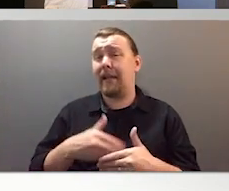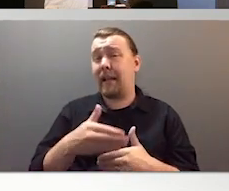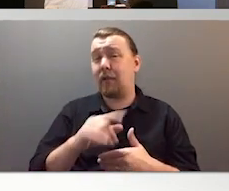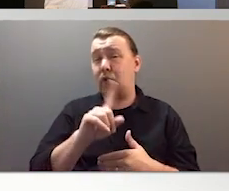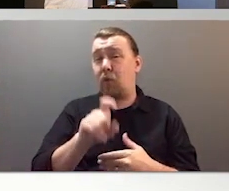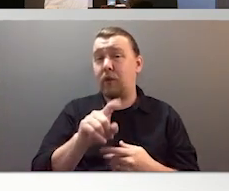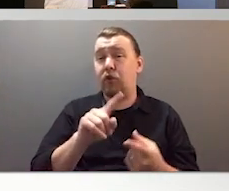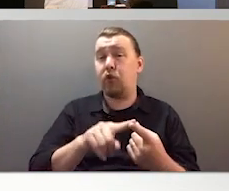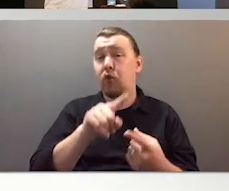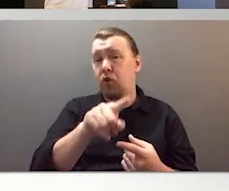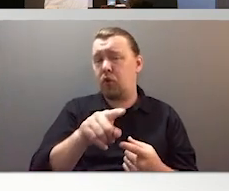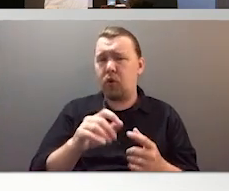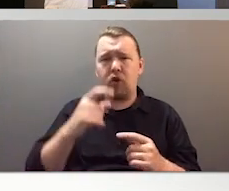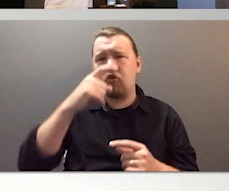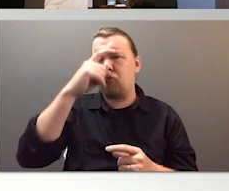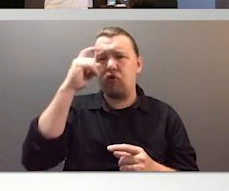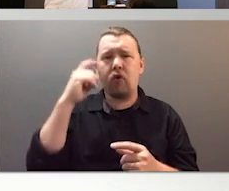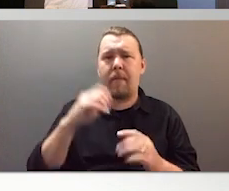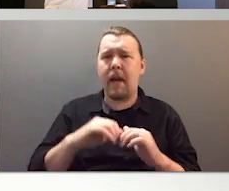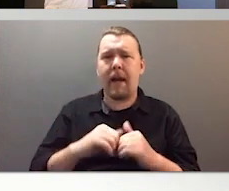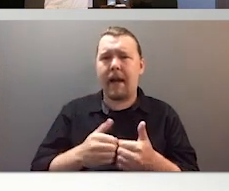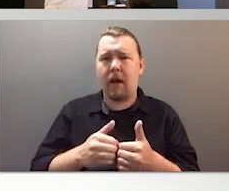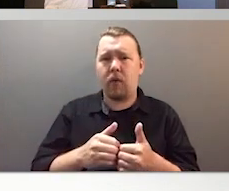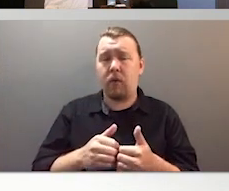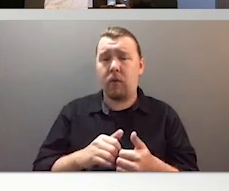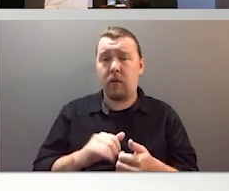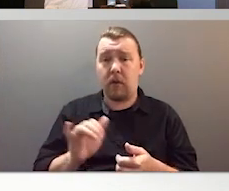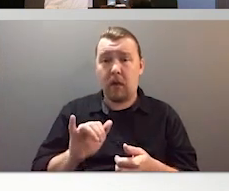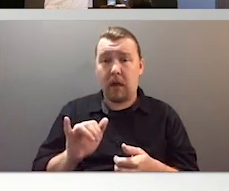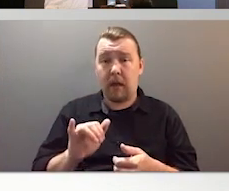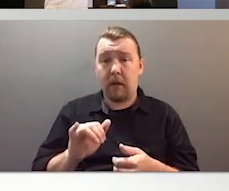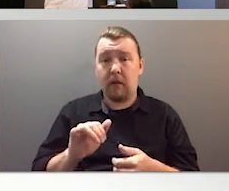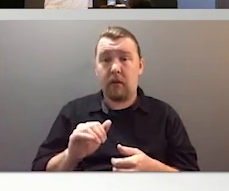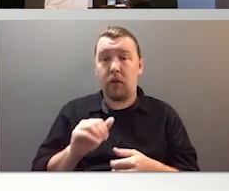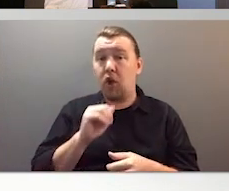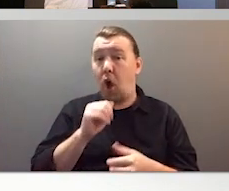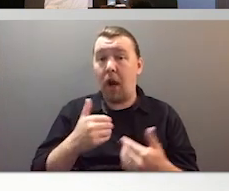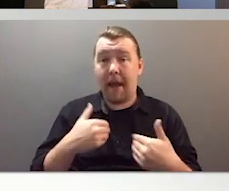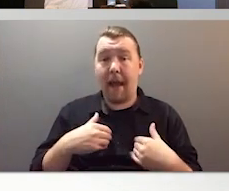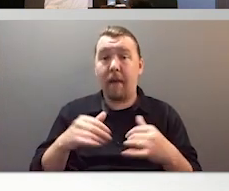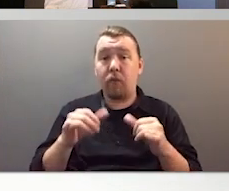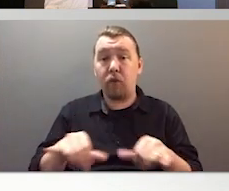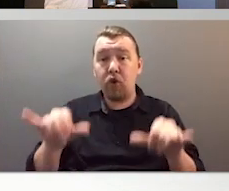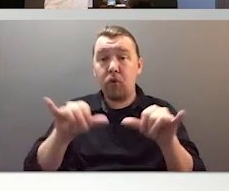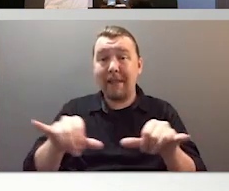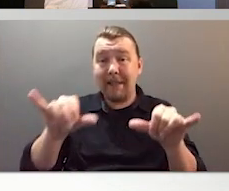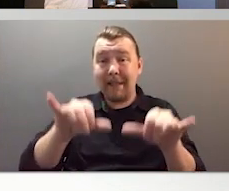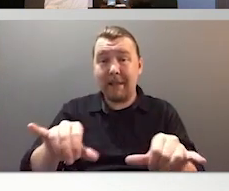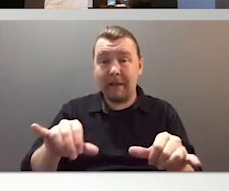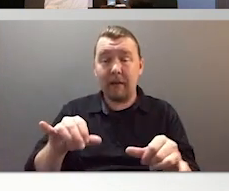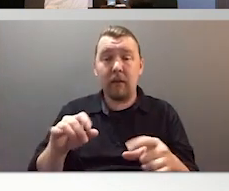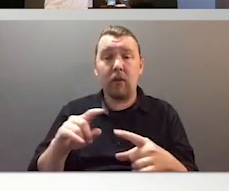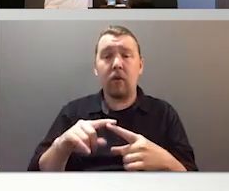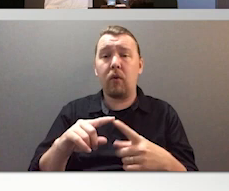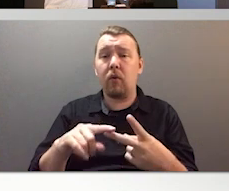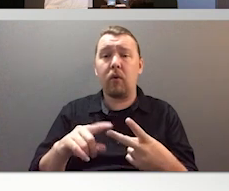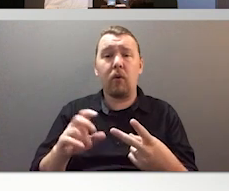from social isolation. Okay. Oof. Yeah. Okay. That's a tough one. So the